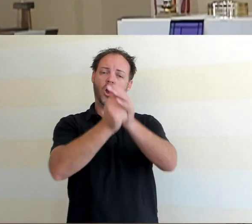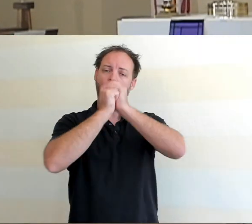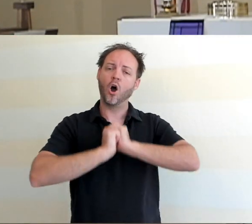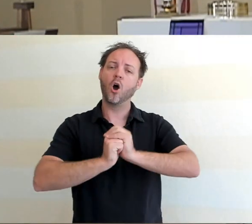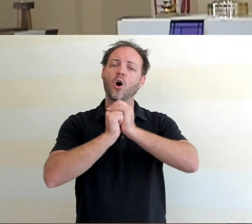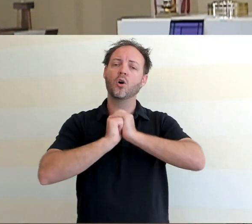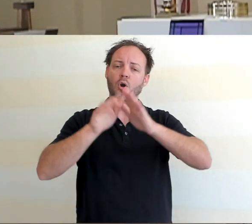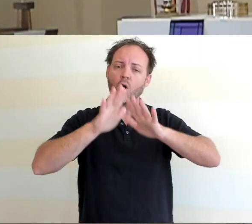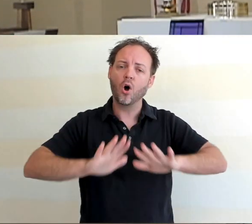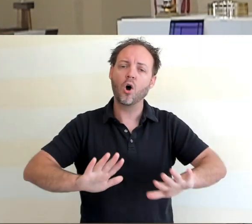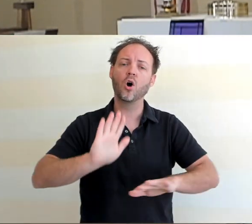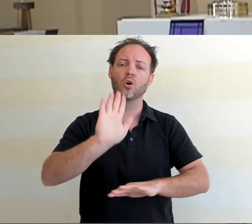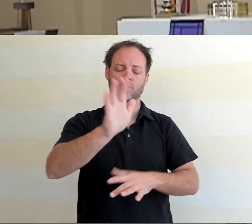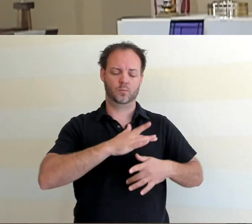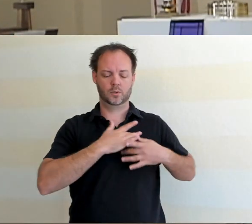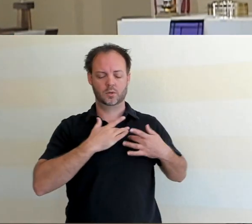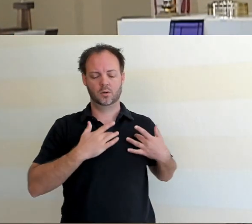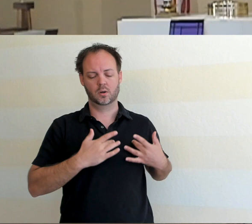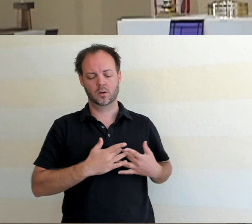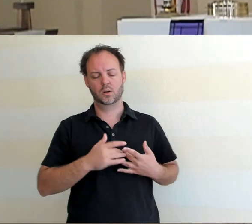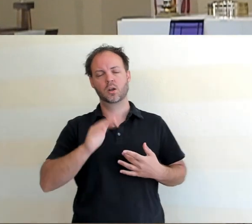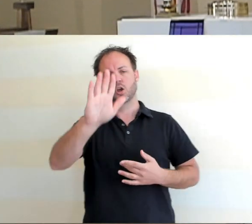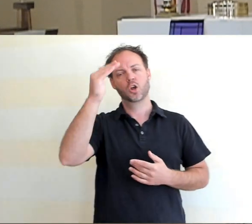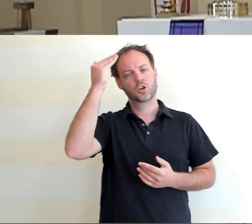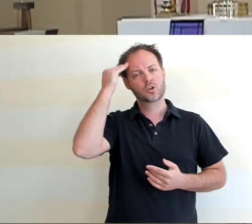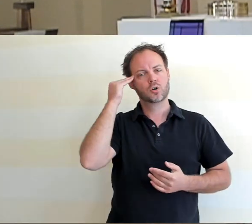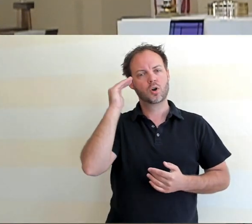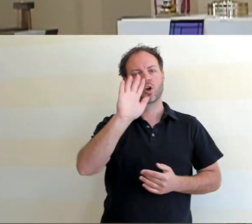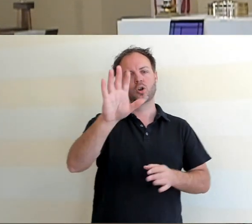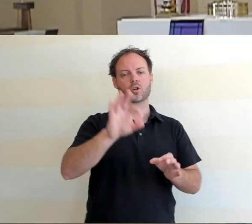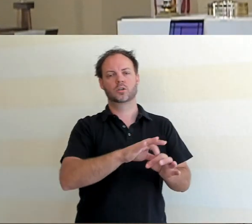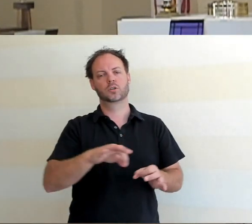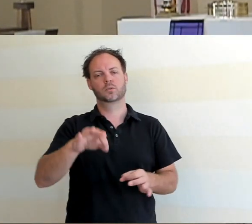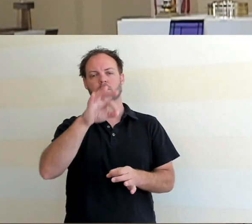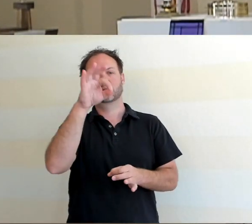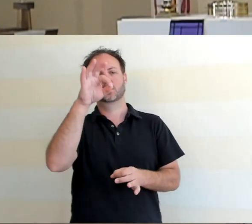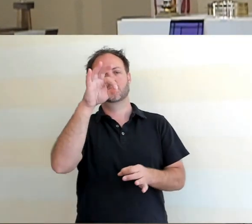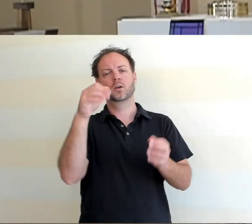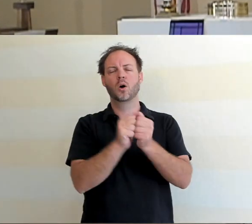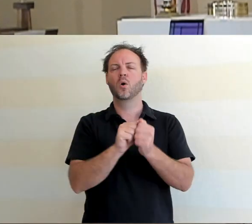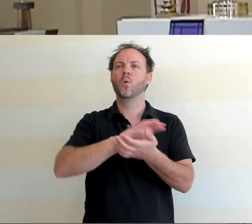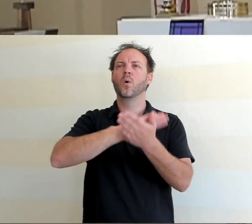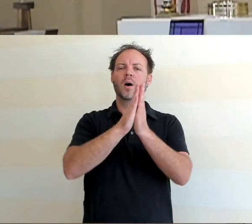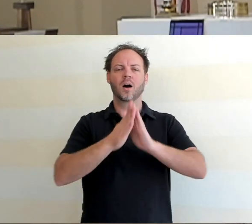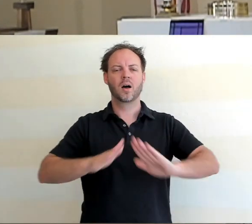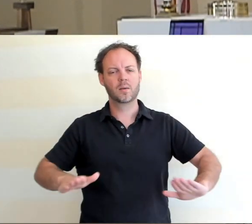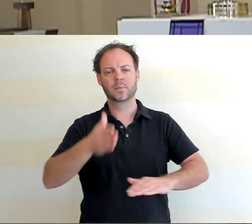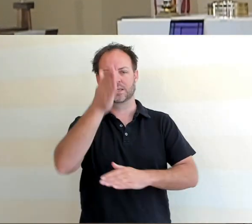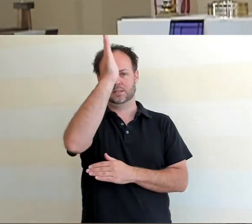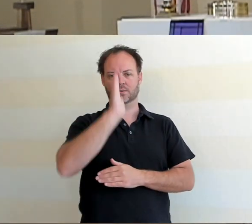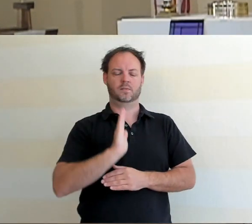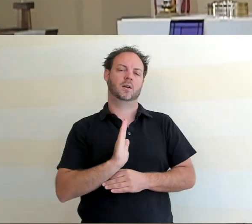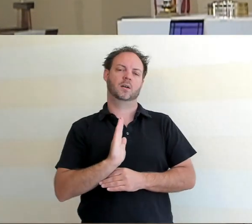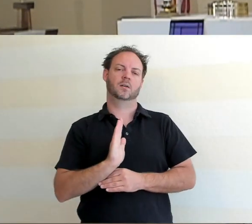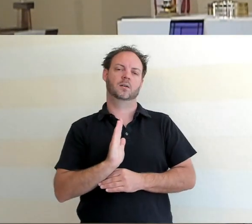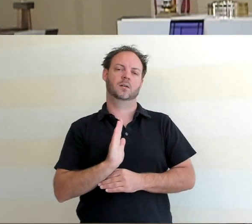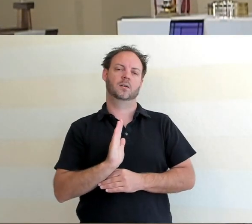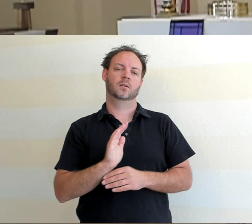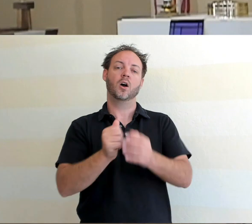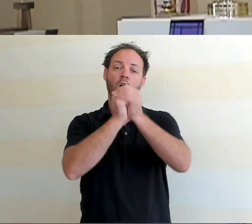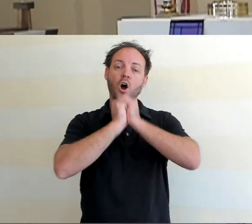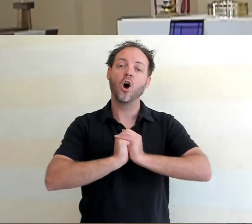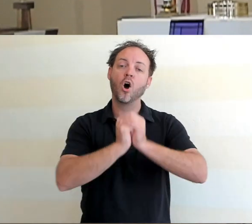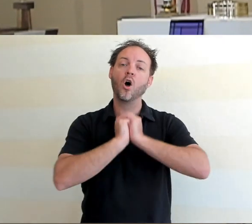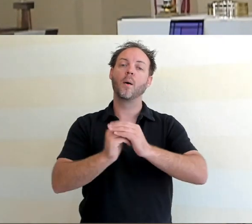Prayer calms your heart and your mind and your spirit with the peace of God.